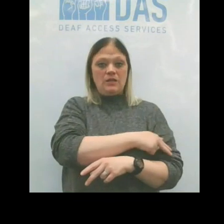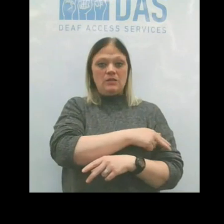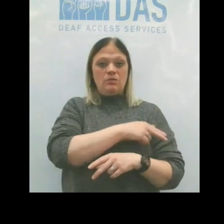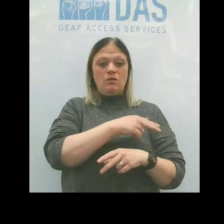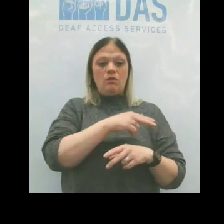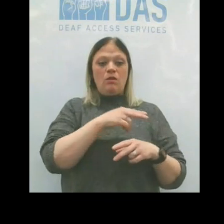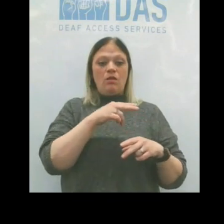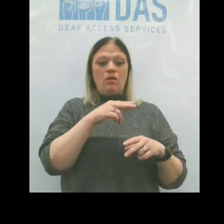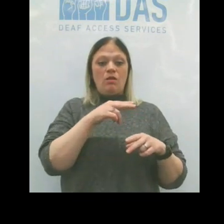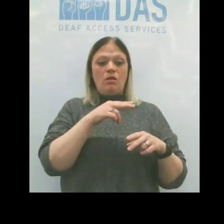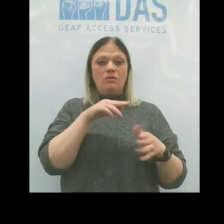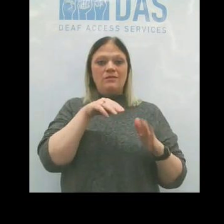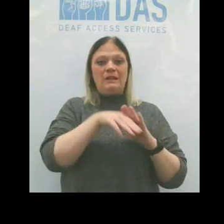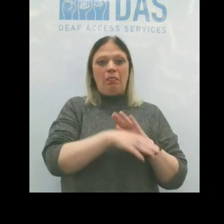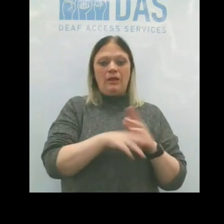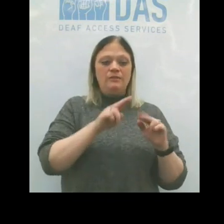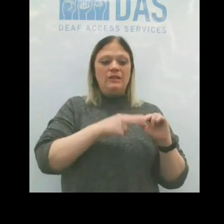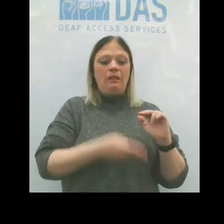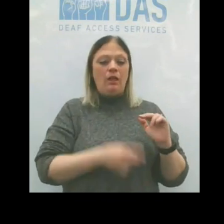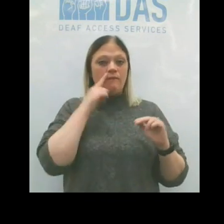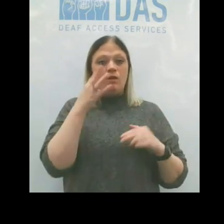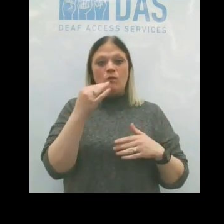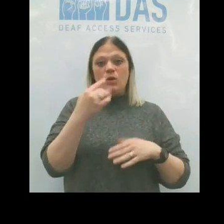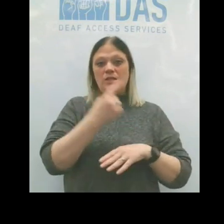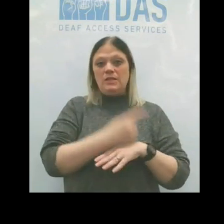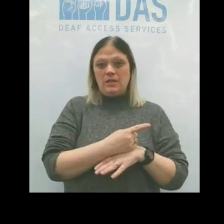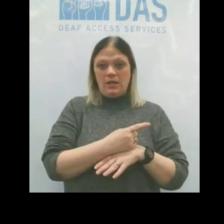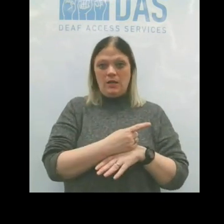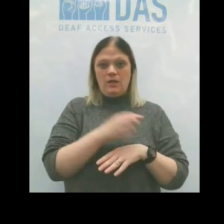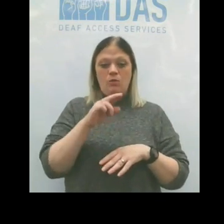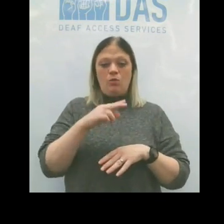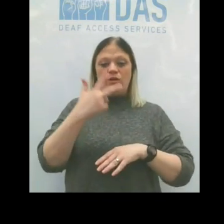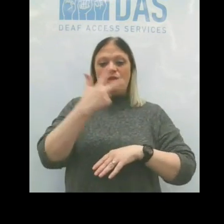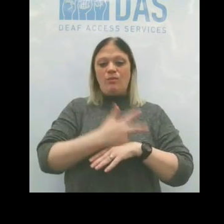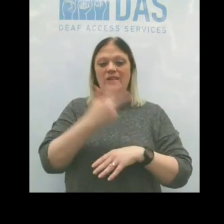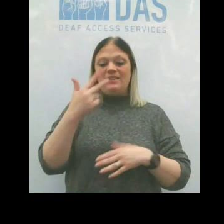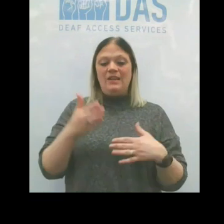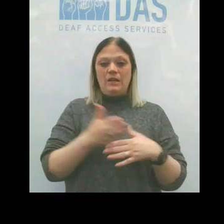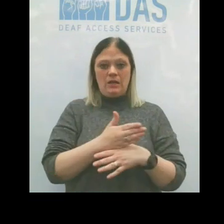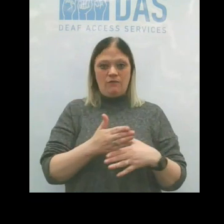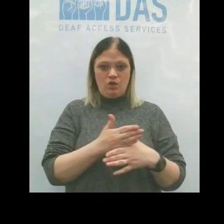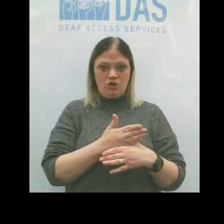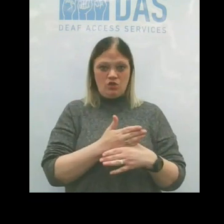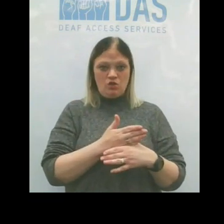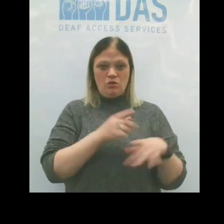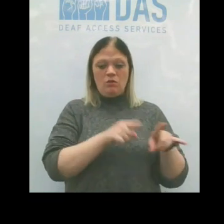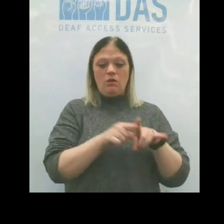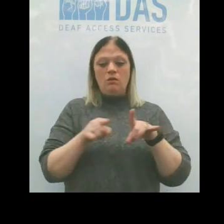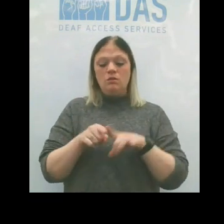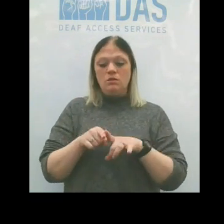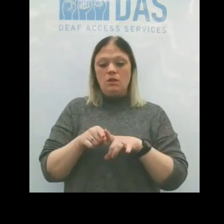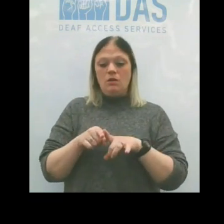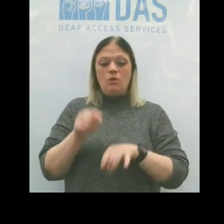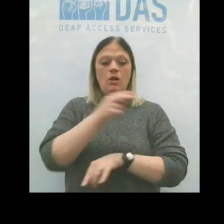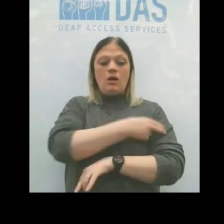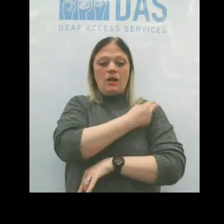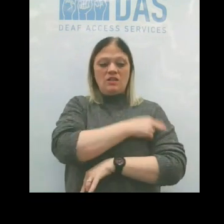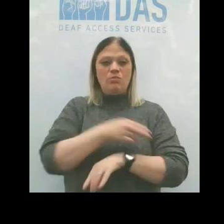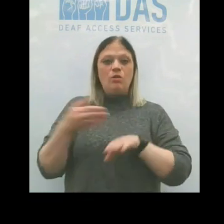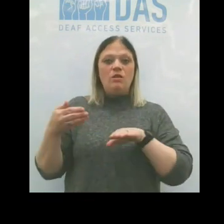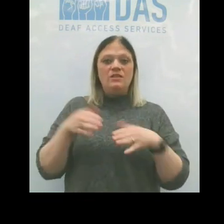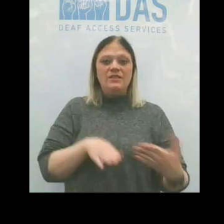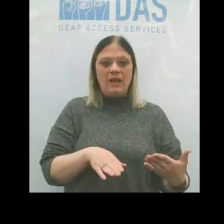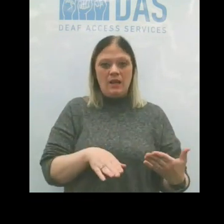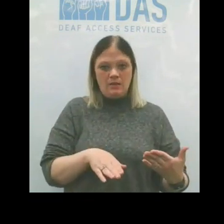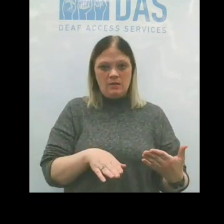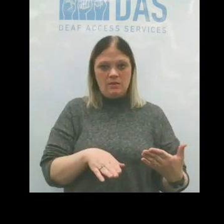declines over a 14-day period or a 3-day average, as well as hospitalization deaths